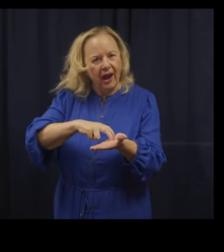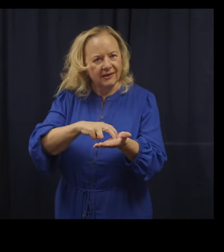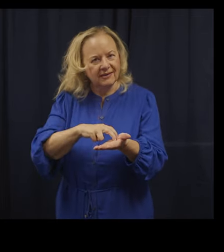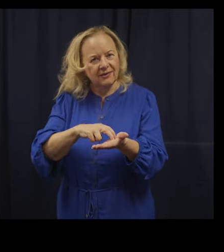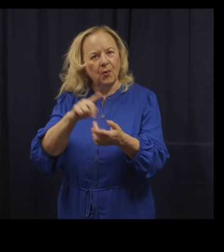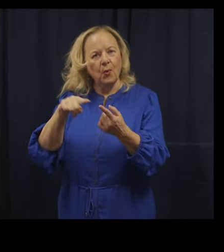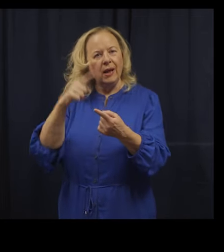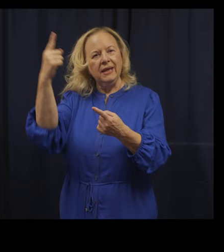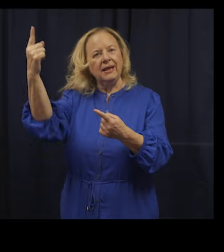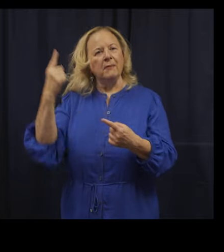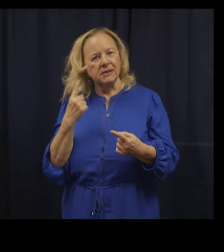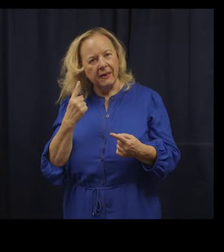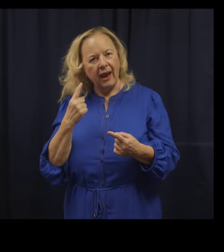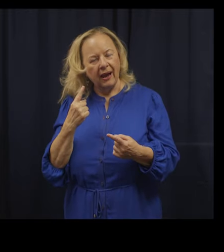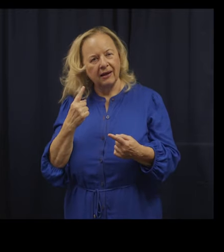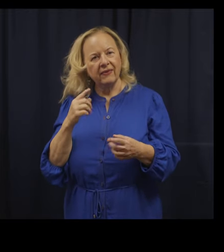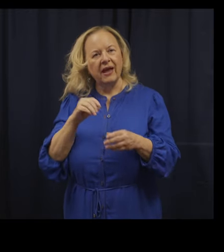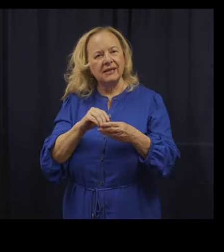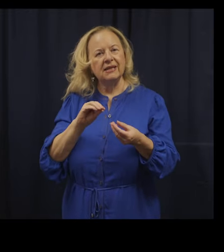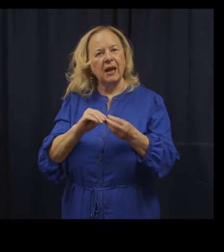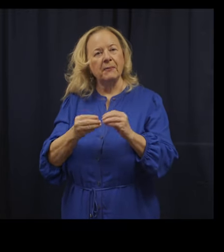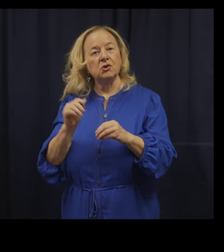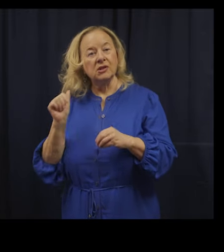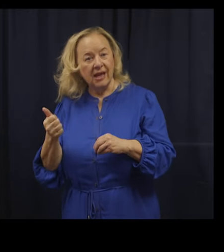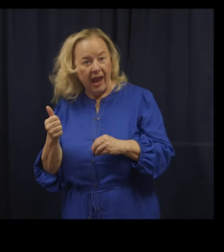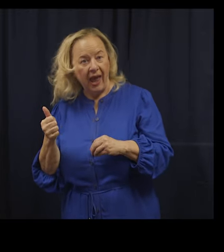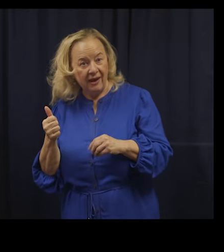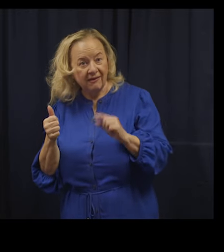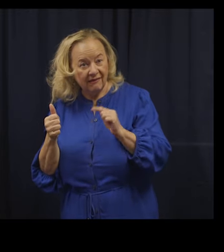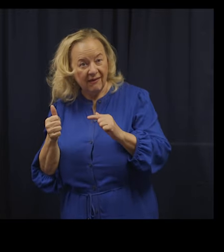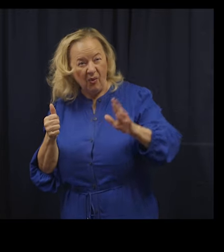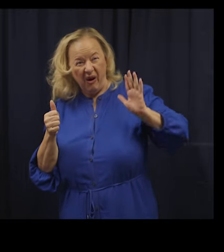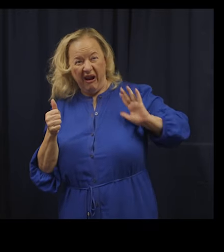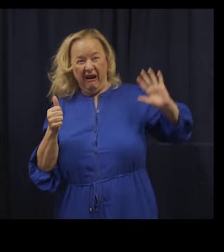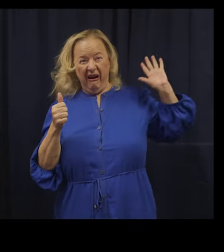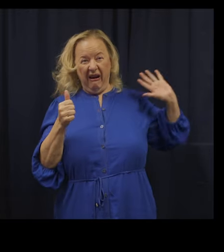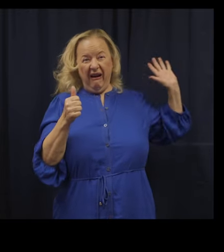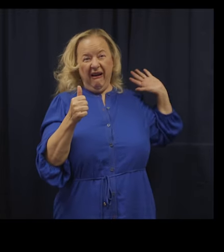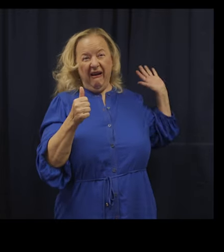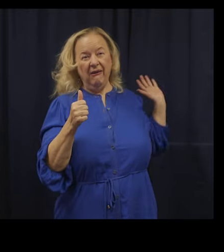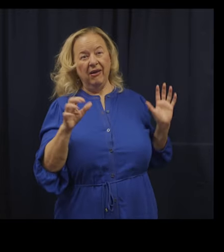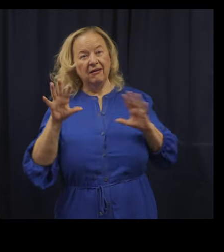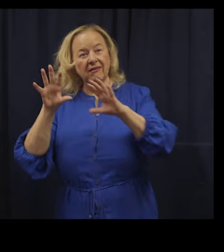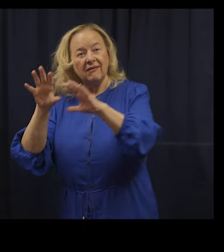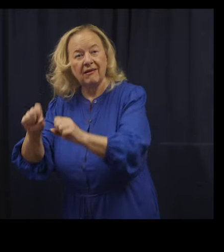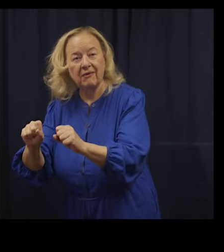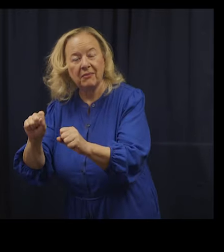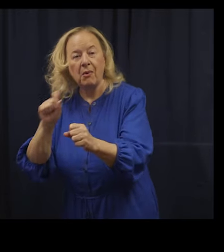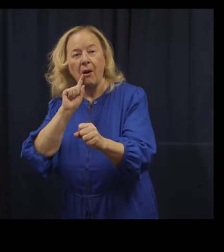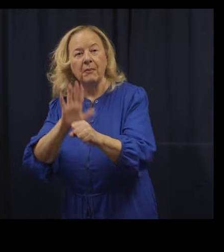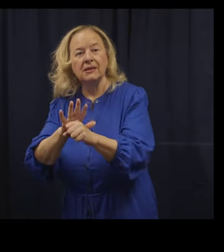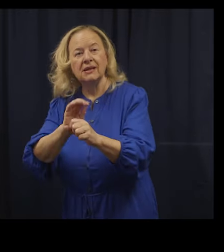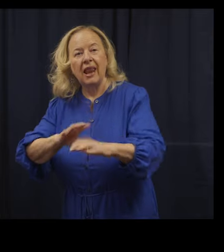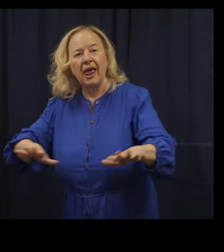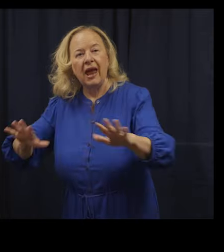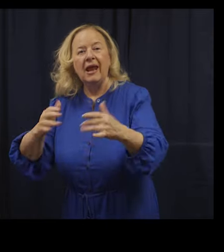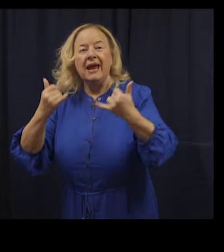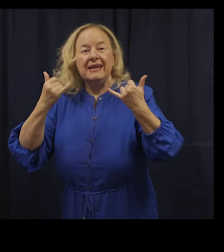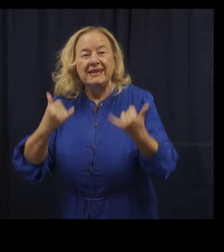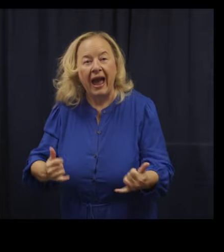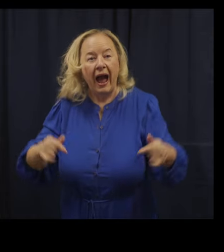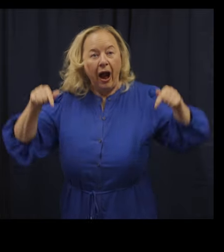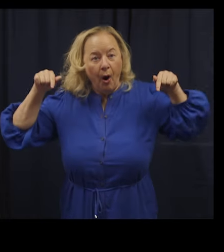And this is in Numbers 10 when they're about to take the promised land, and here we are ready to take the